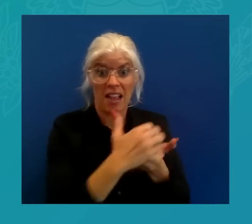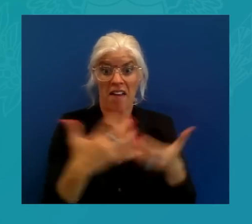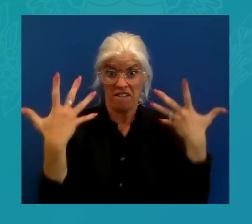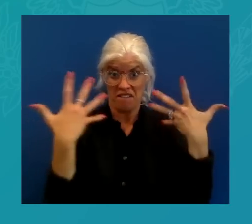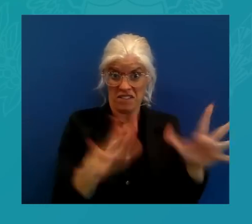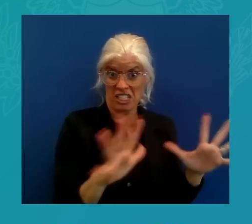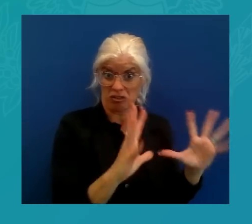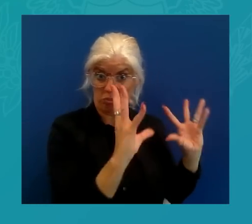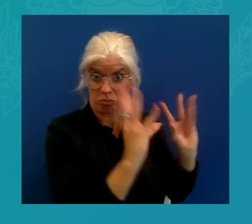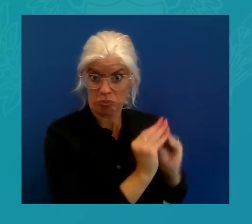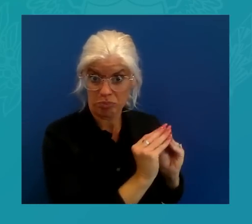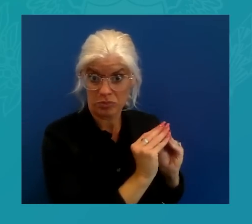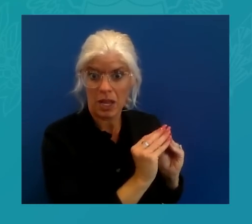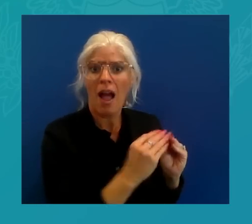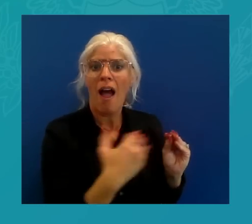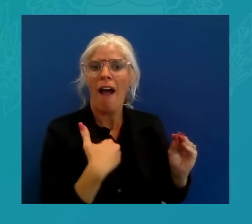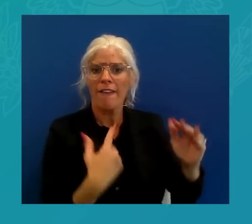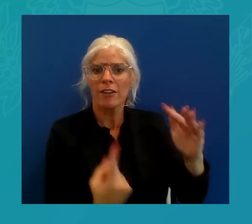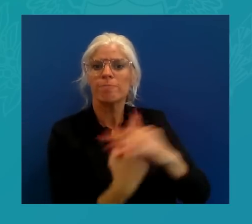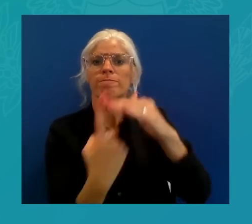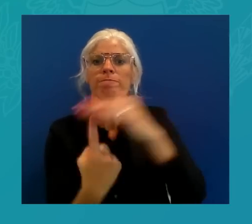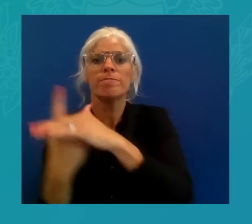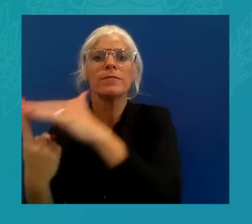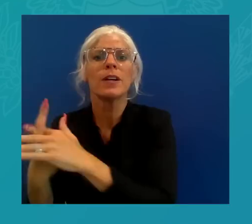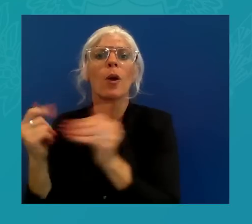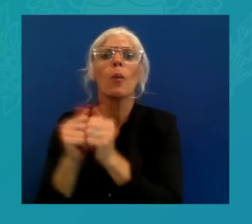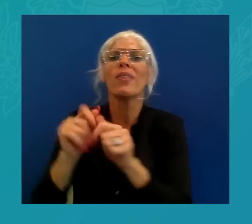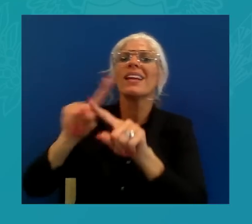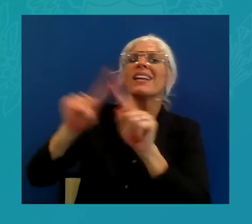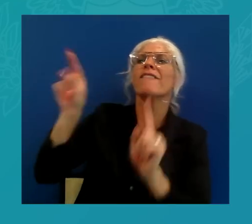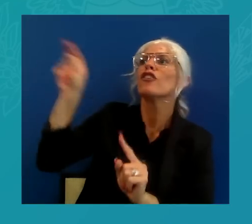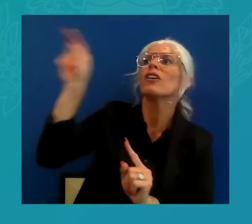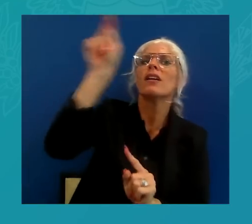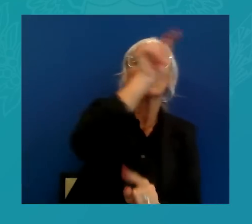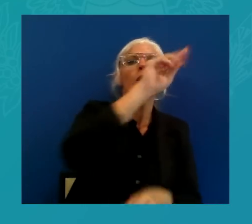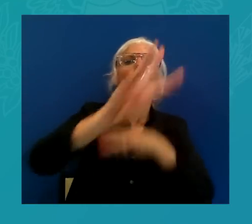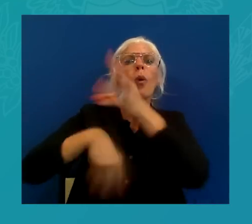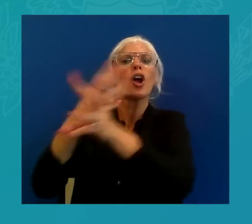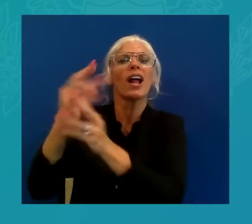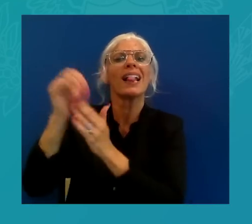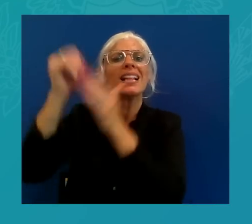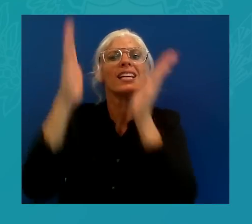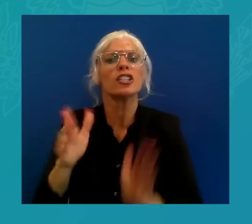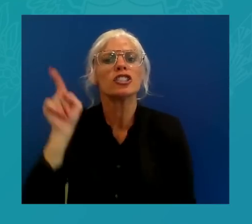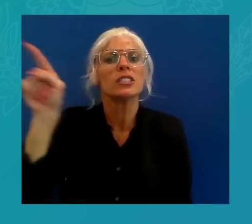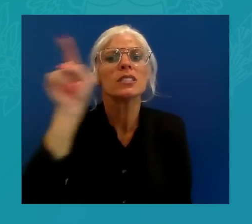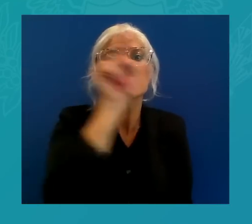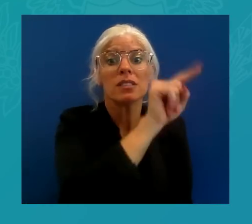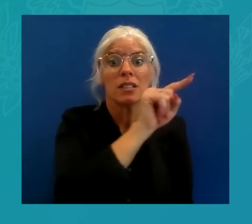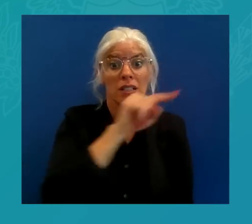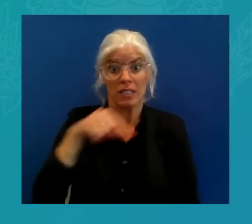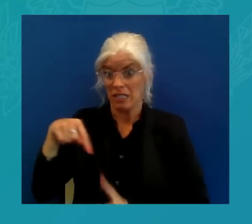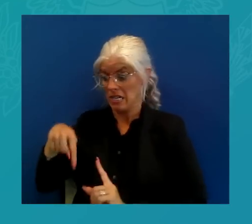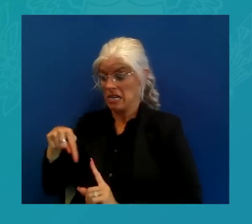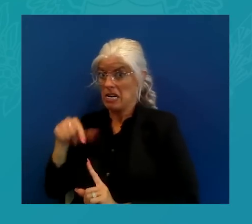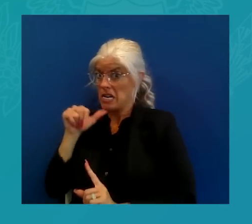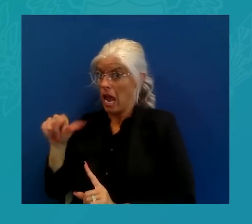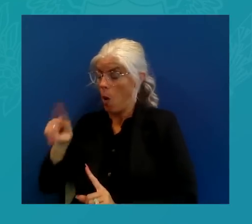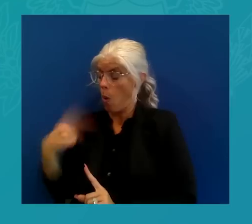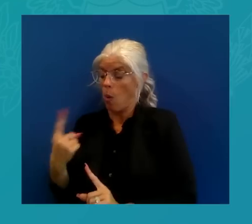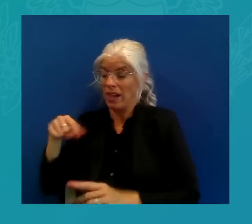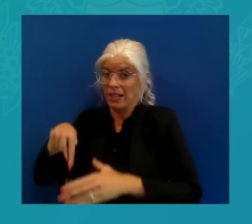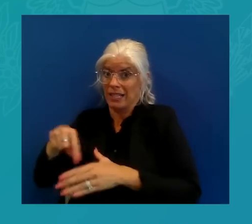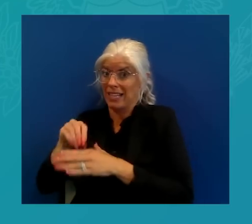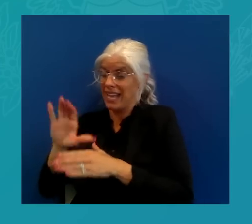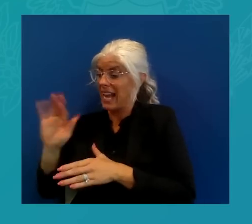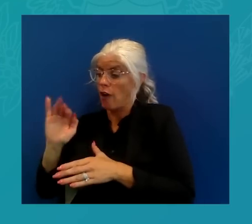often raised the issues that we have discussed with other world leaders and outside of the Caribbean, and worked on